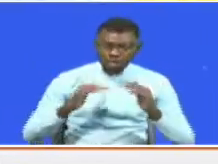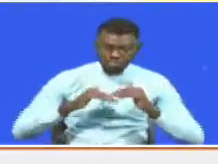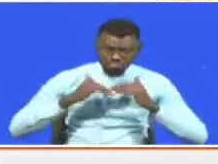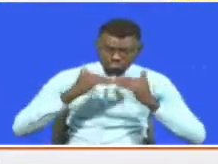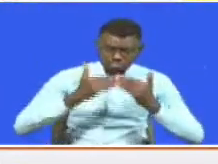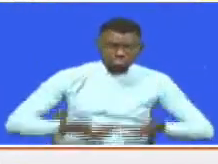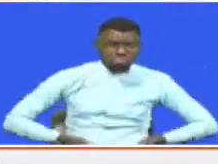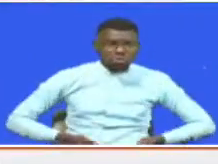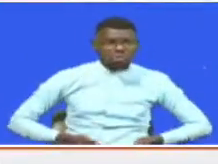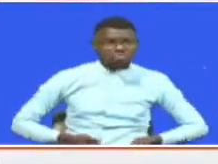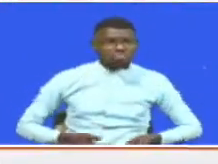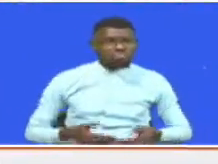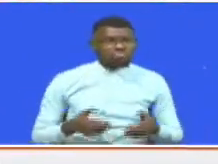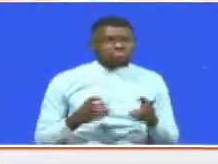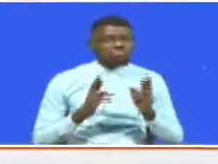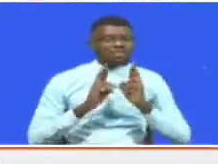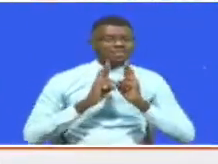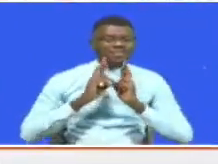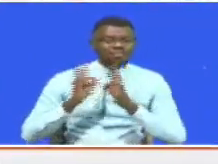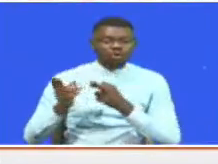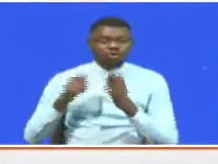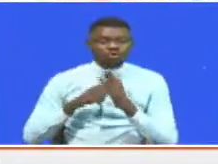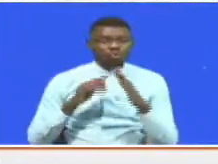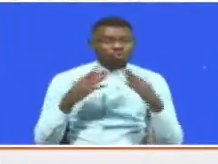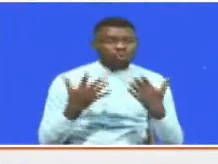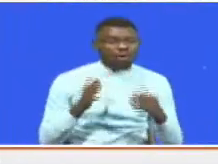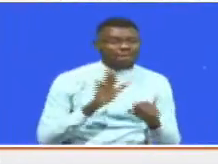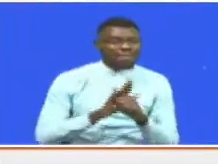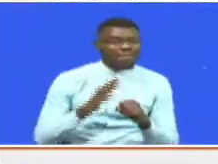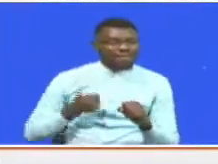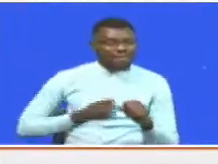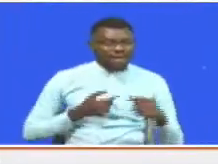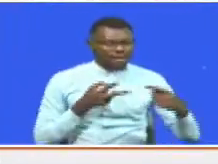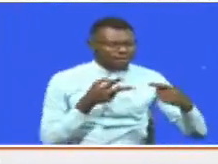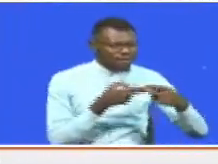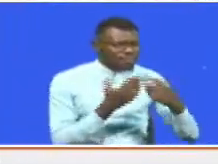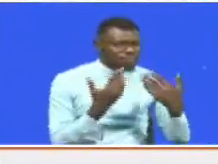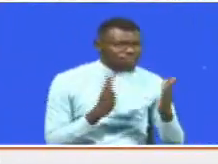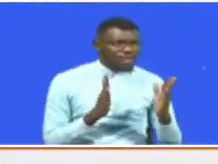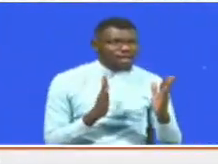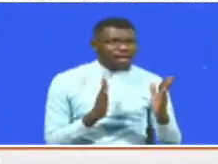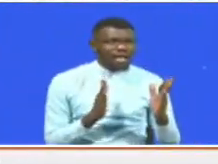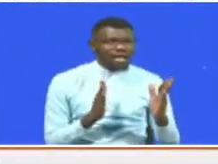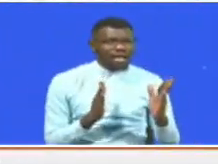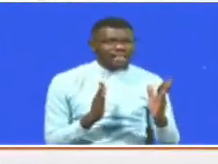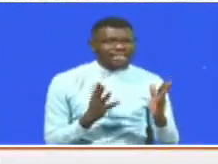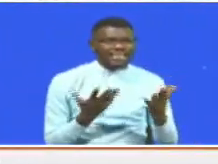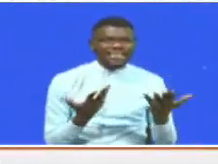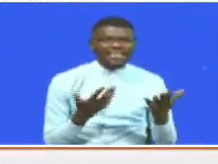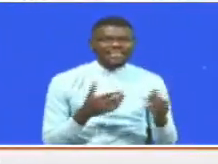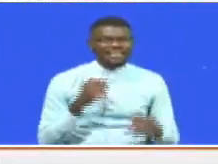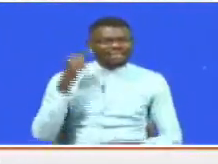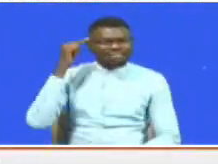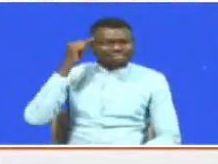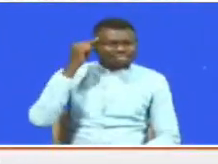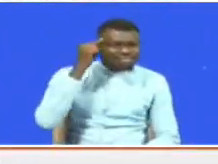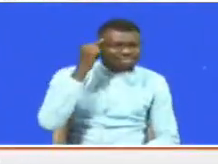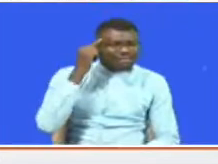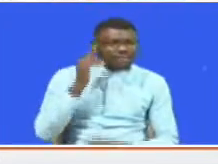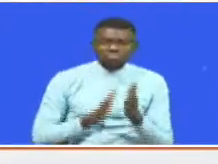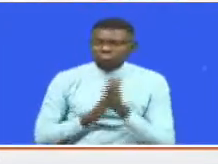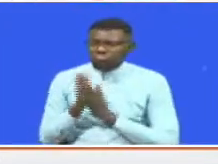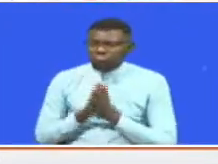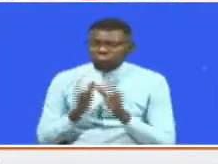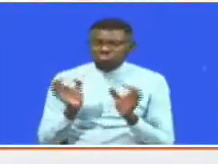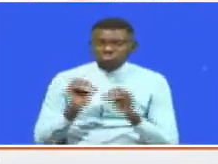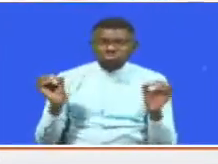mimba. Reports indicate that most of the girls who undergo the cut are subjected to it unwillingly, with the grandparents, some